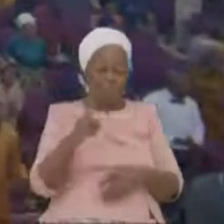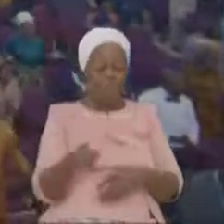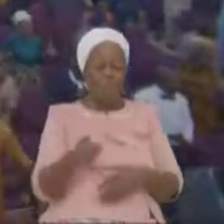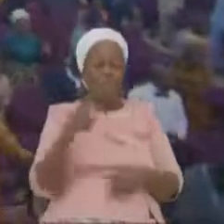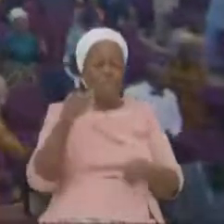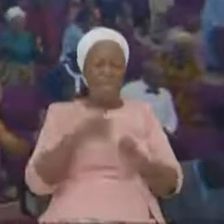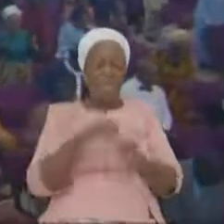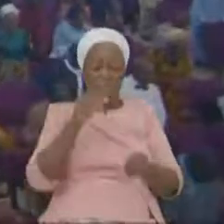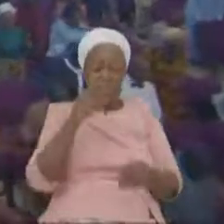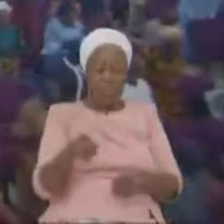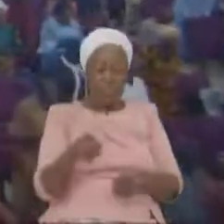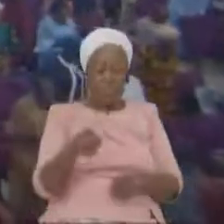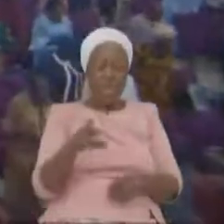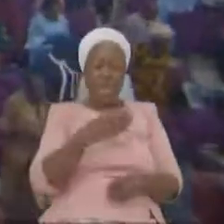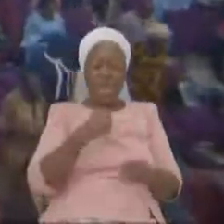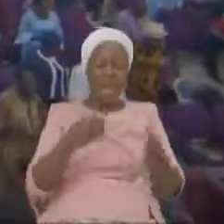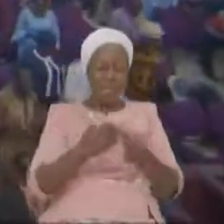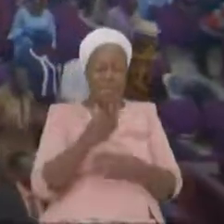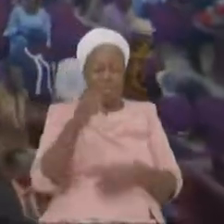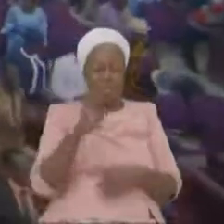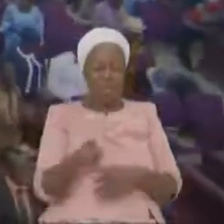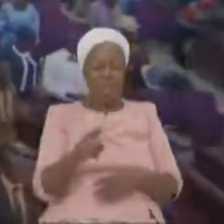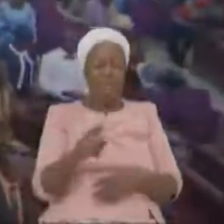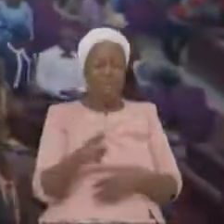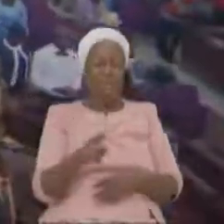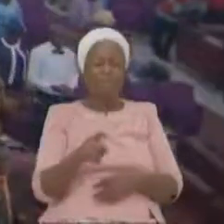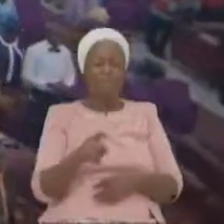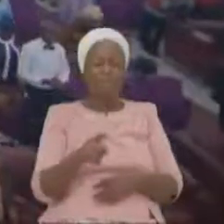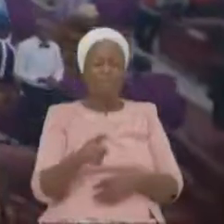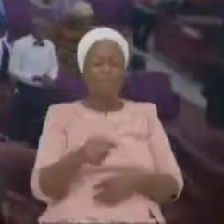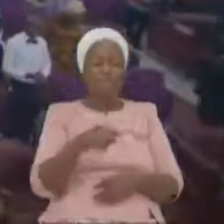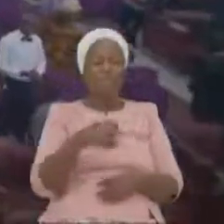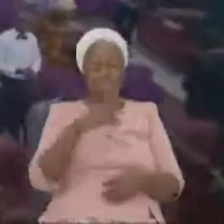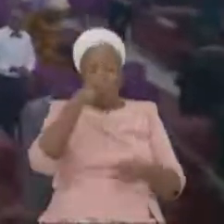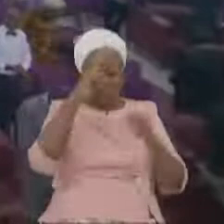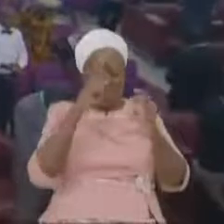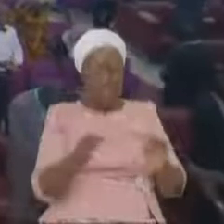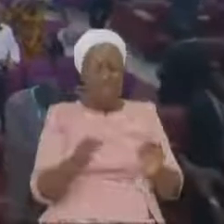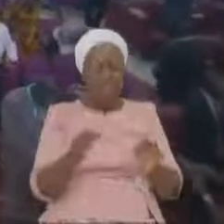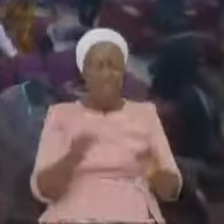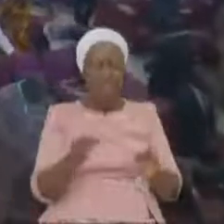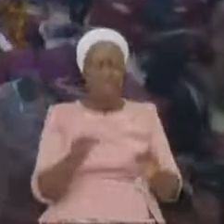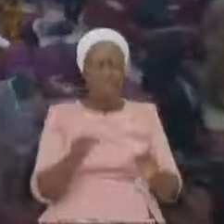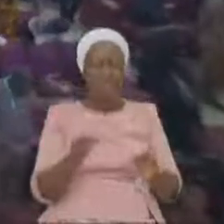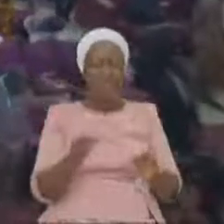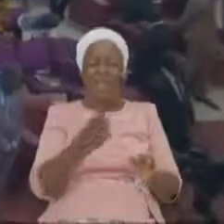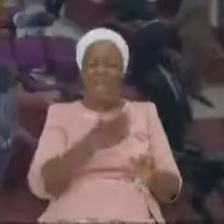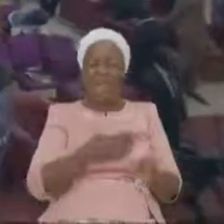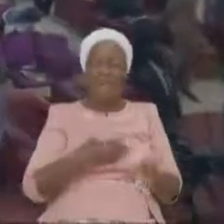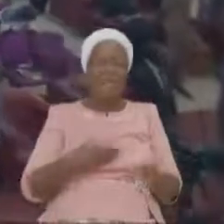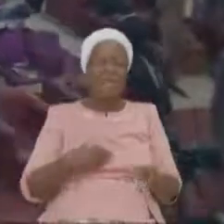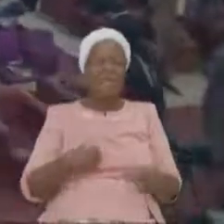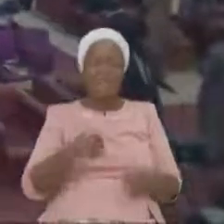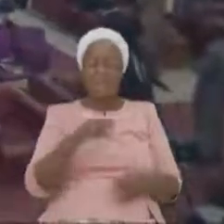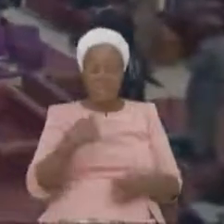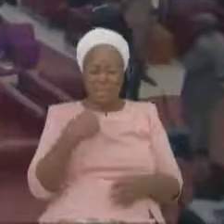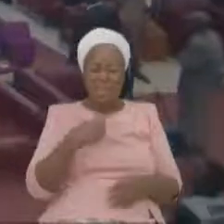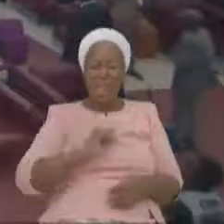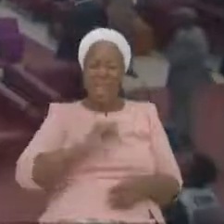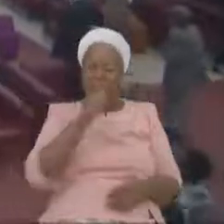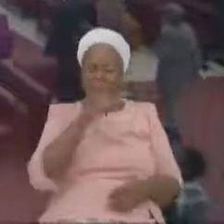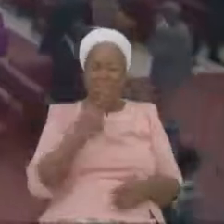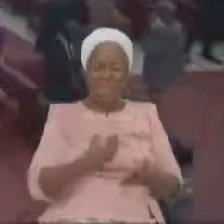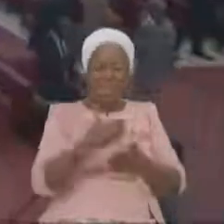in you and through you. Make up your mind. I'm the candidate. I'm